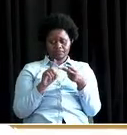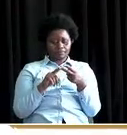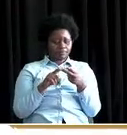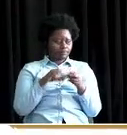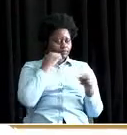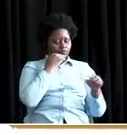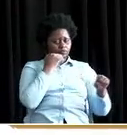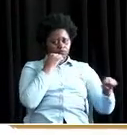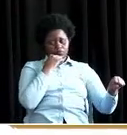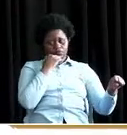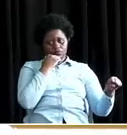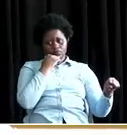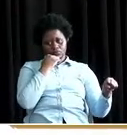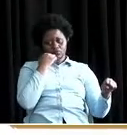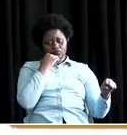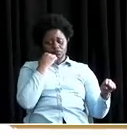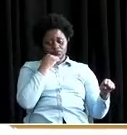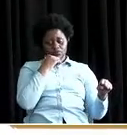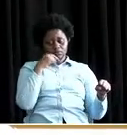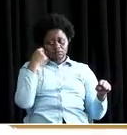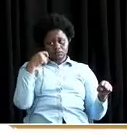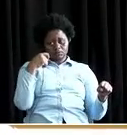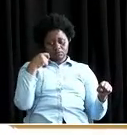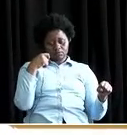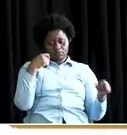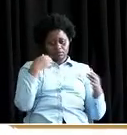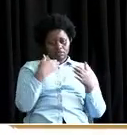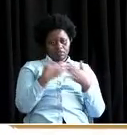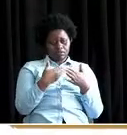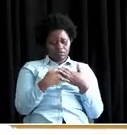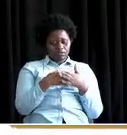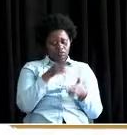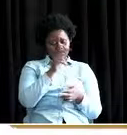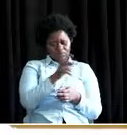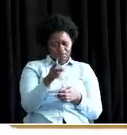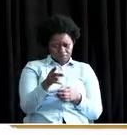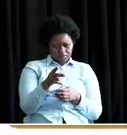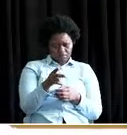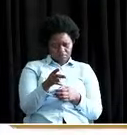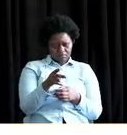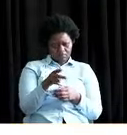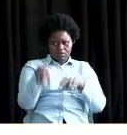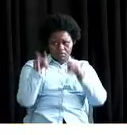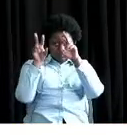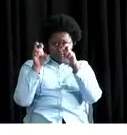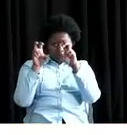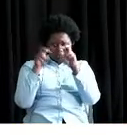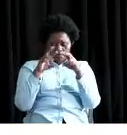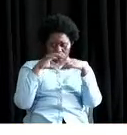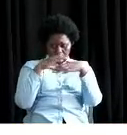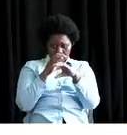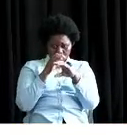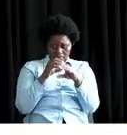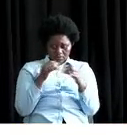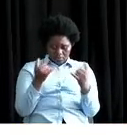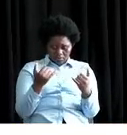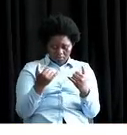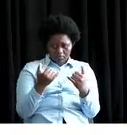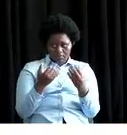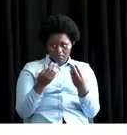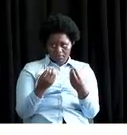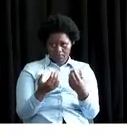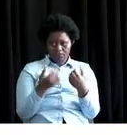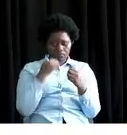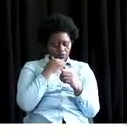supplementary Sorry to disturb you, Speaker. Then Can you repeat the item that we'll deal with it today? I'm sorry to